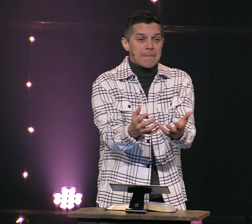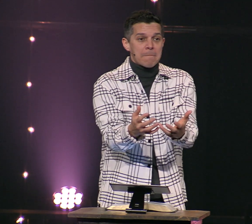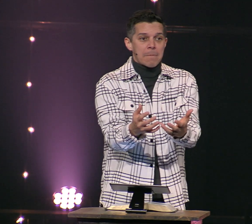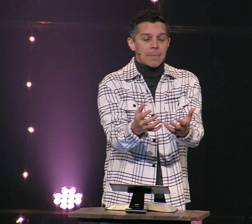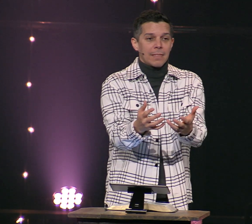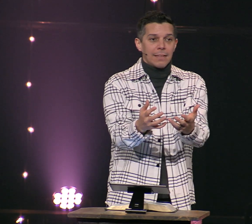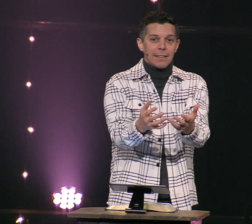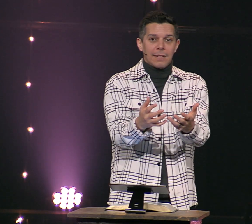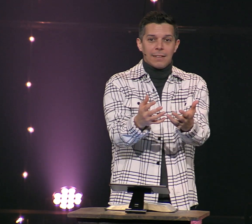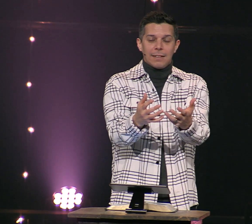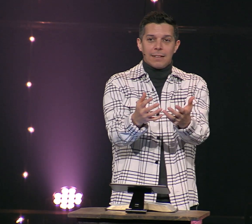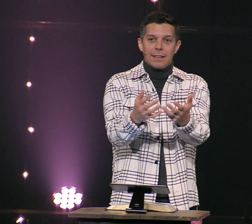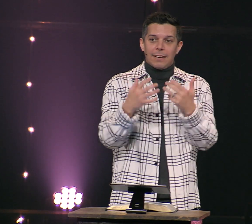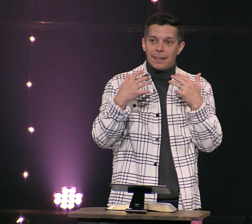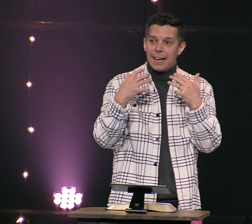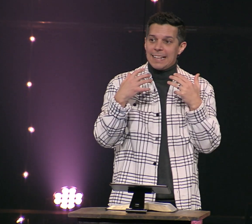it,